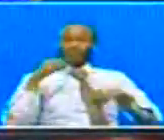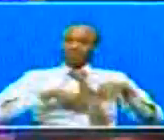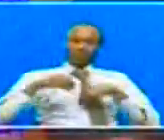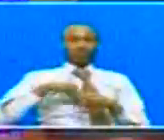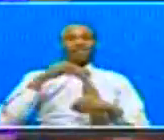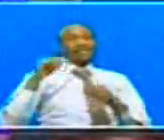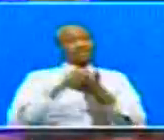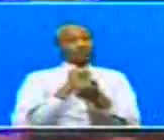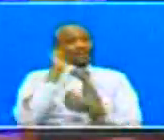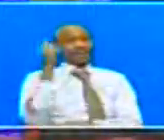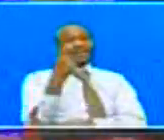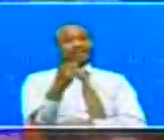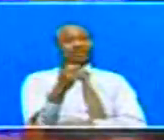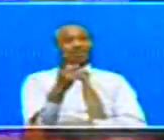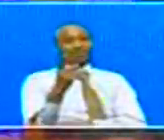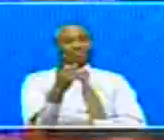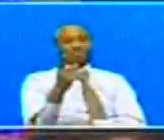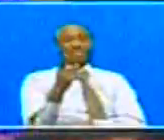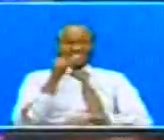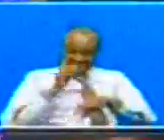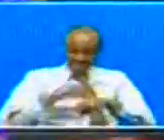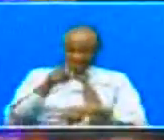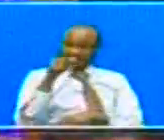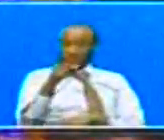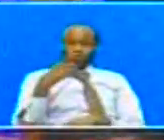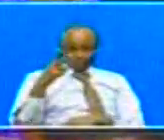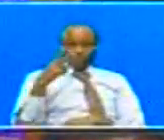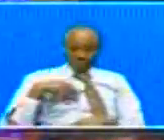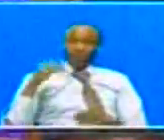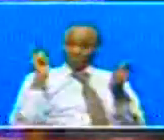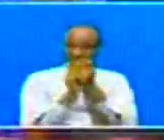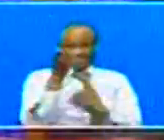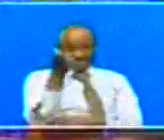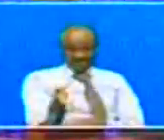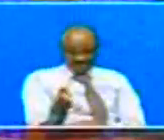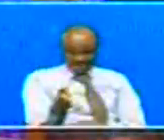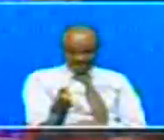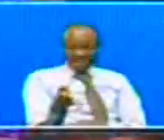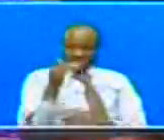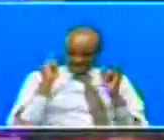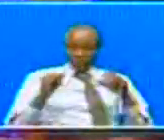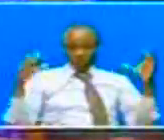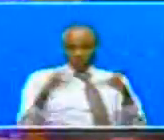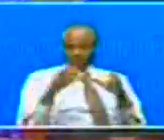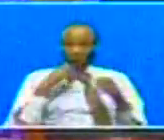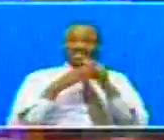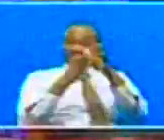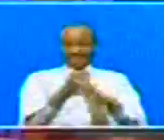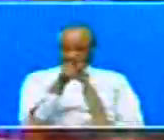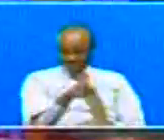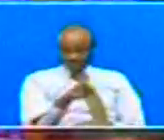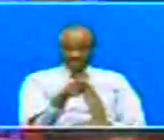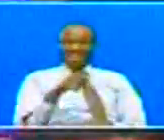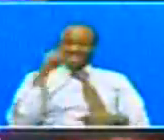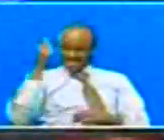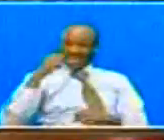Kenya. When the leader of the free world comes to Kenya and meets the leader of this new generation of Kenyans who are